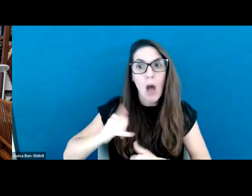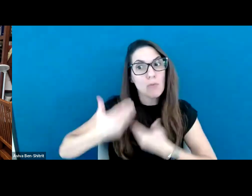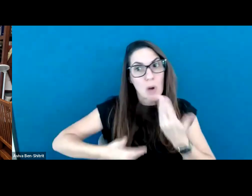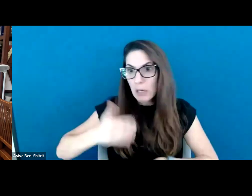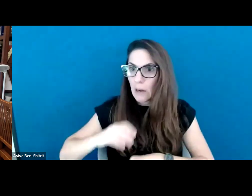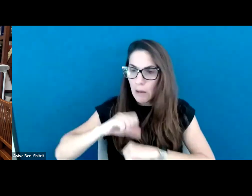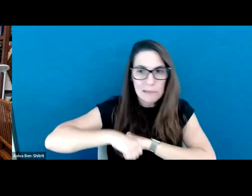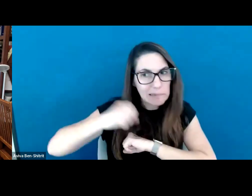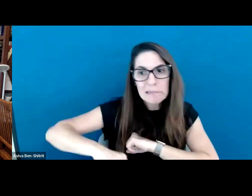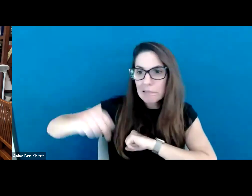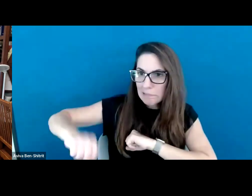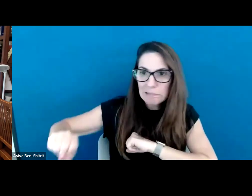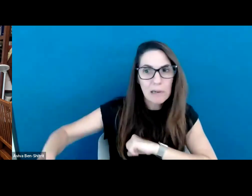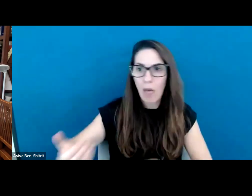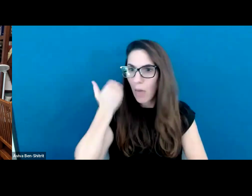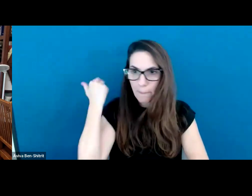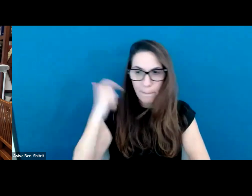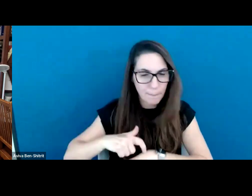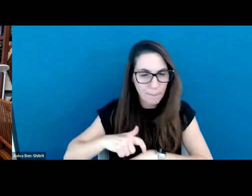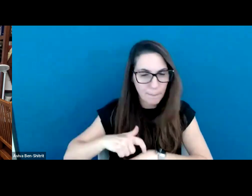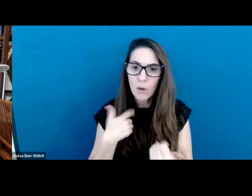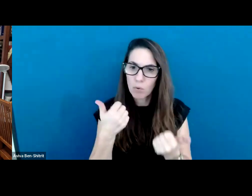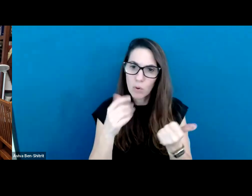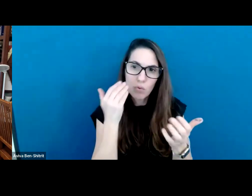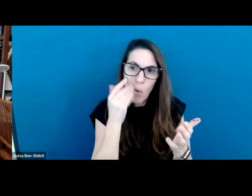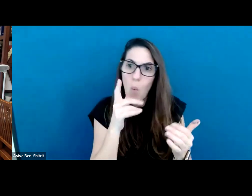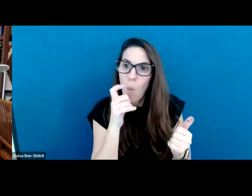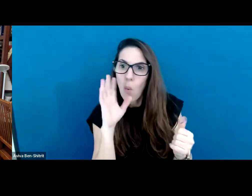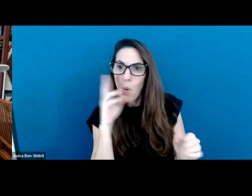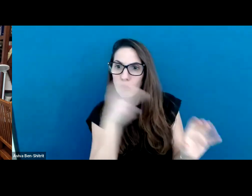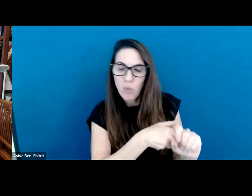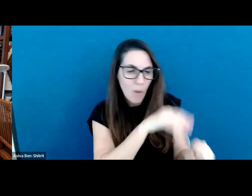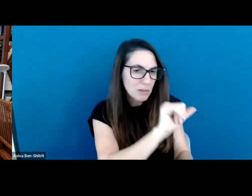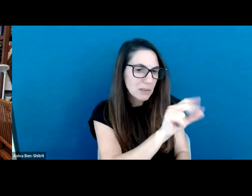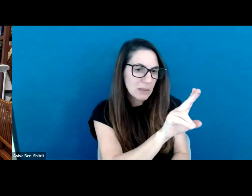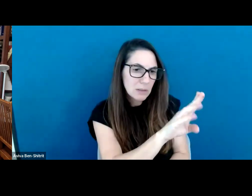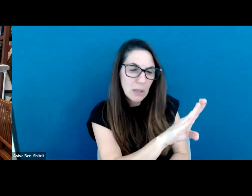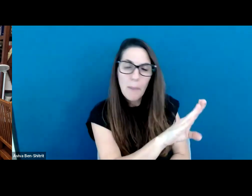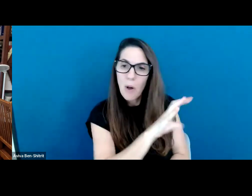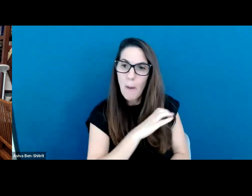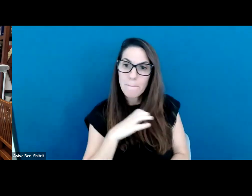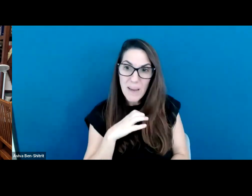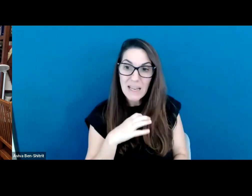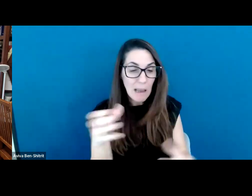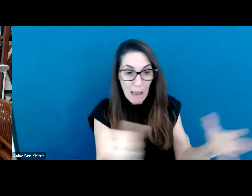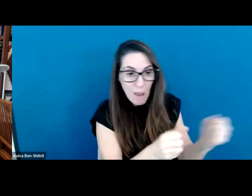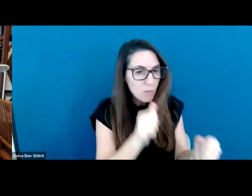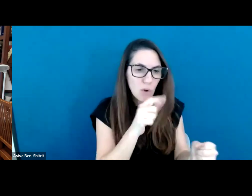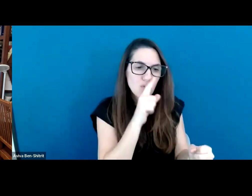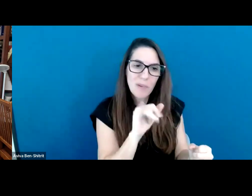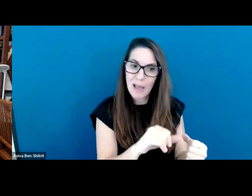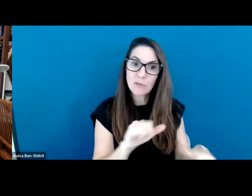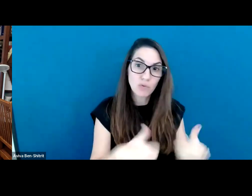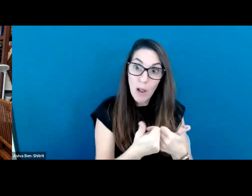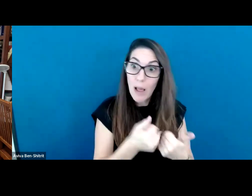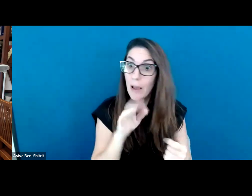through. Identifying who's going to be on the different ones is also challenging. I'm going to ask, so what I will do is, if people agree that the